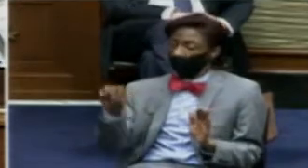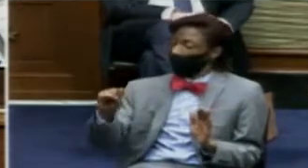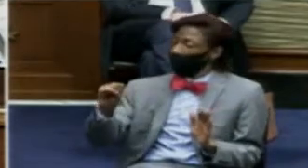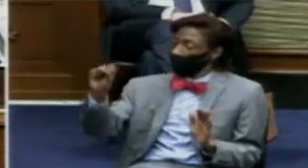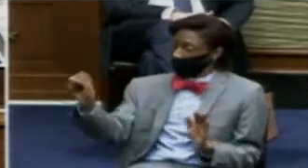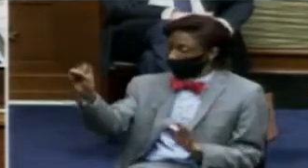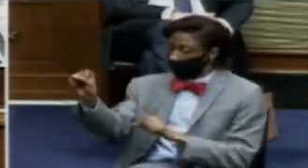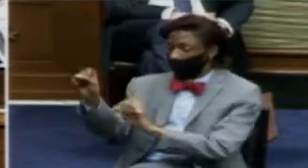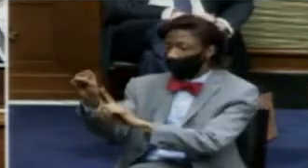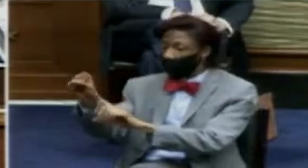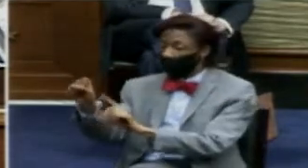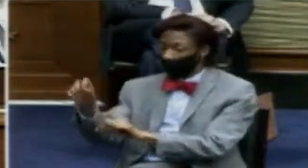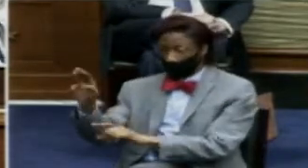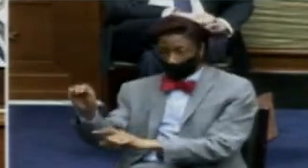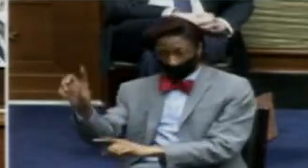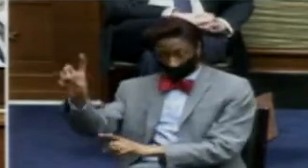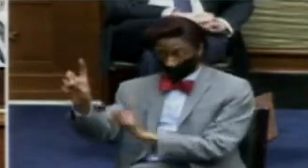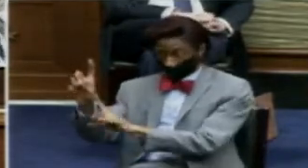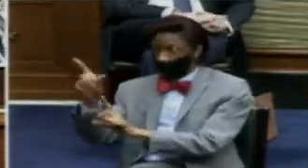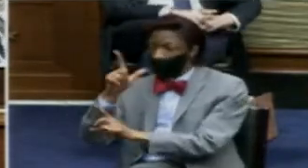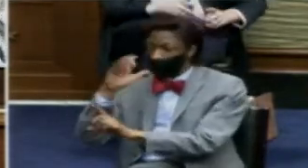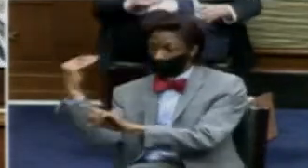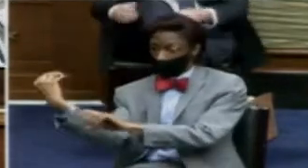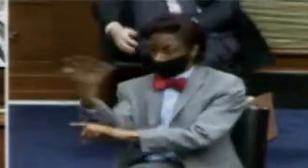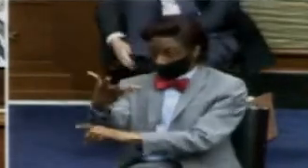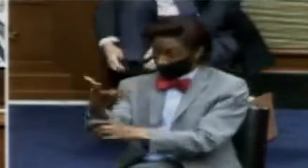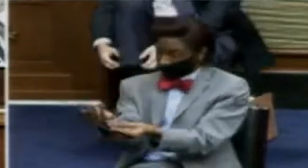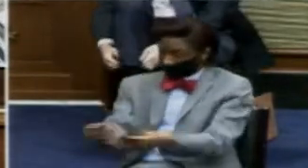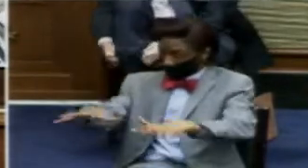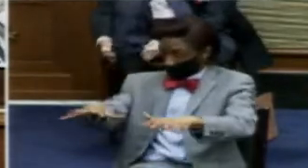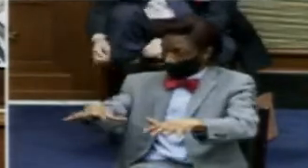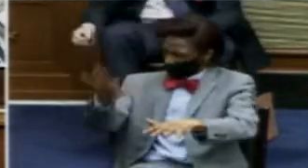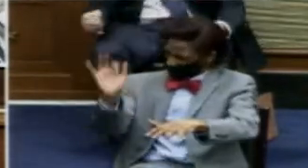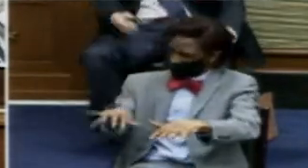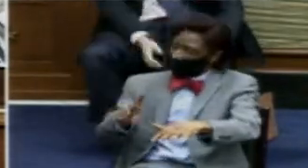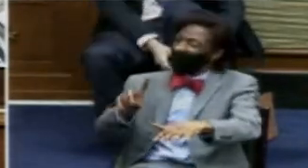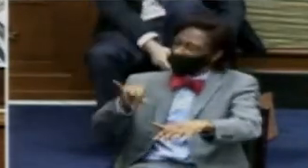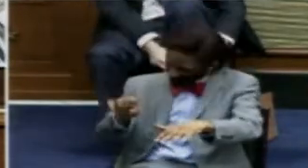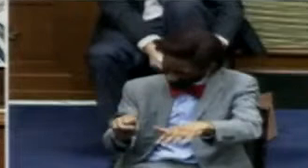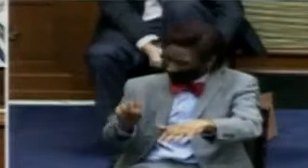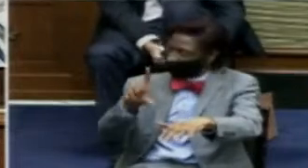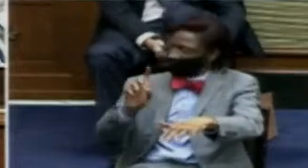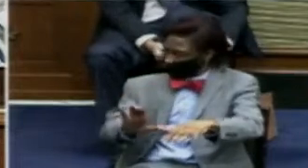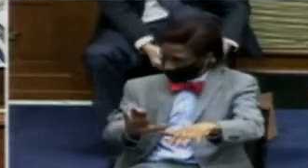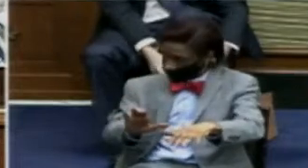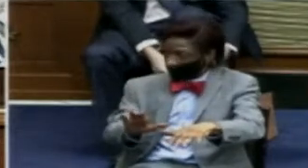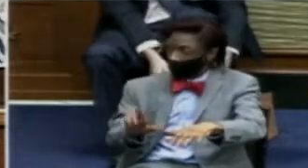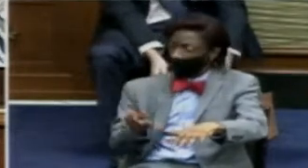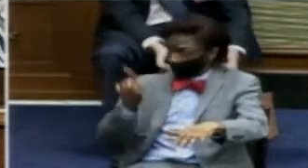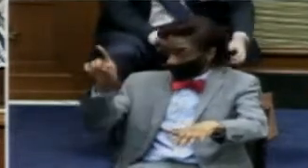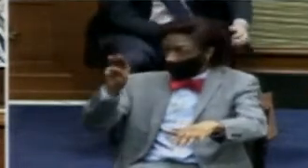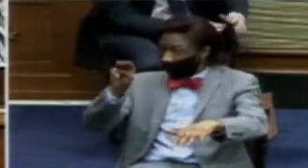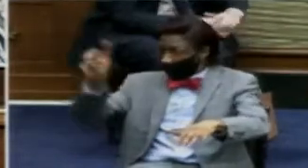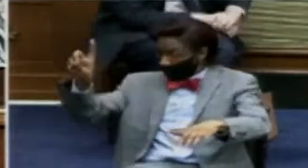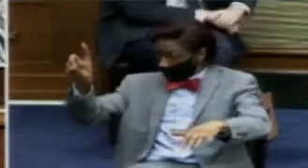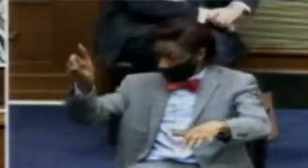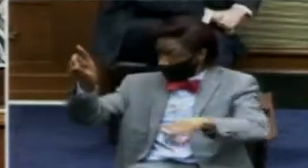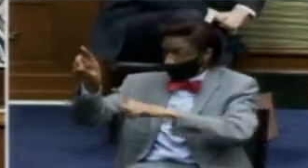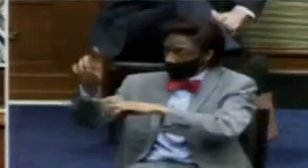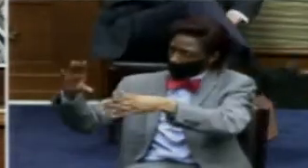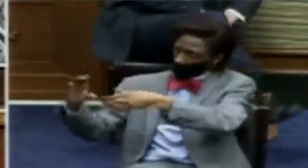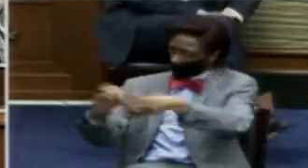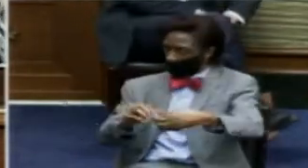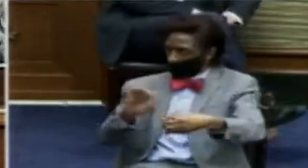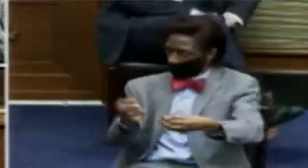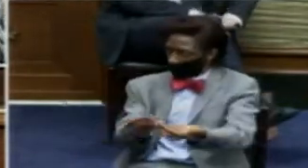Maryland, which gave the land that constitutes today's District of Columbia to the federal government, own that land